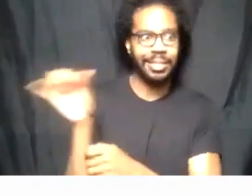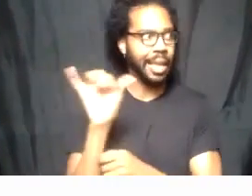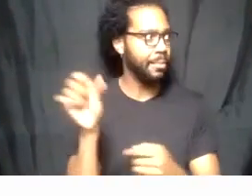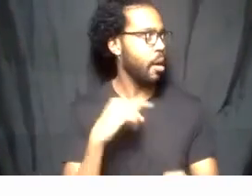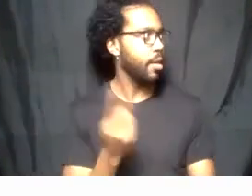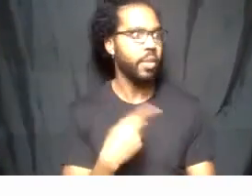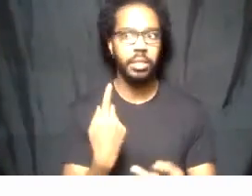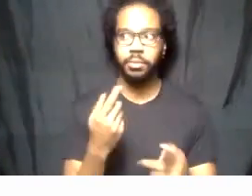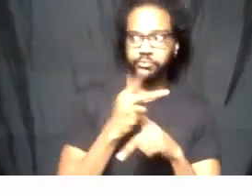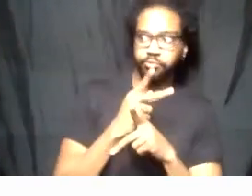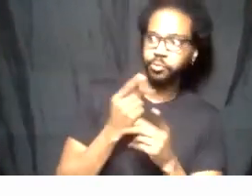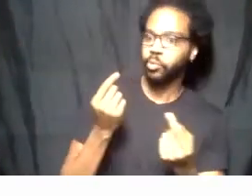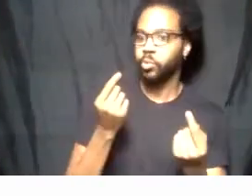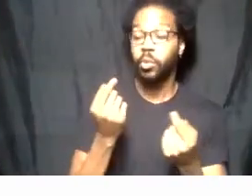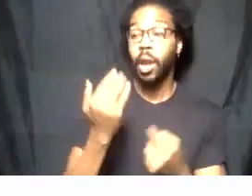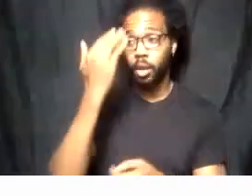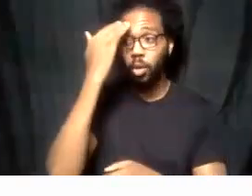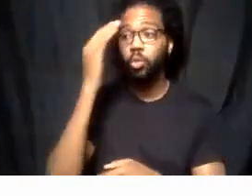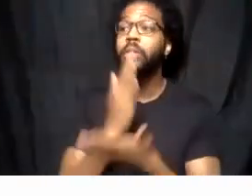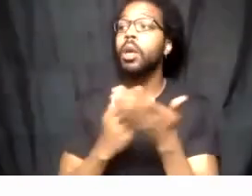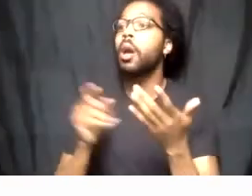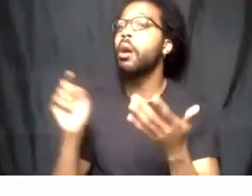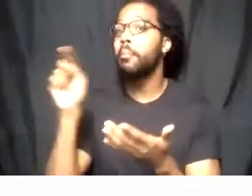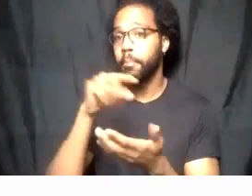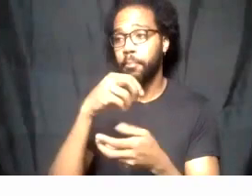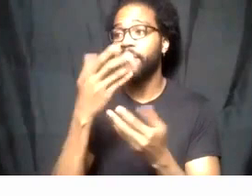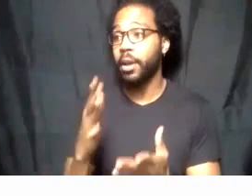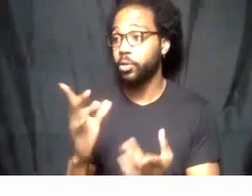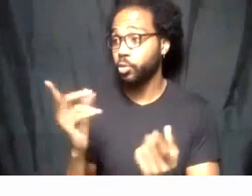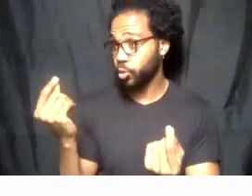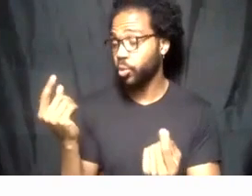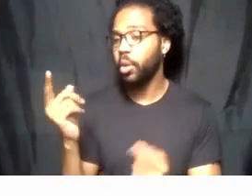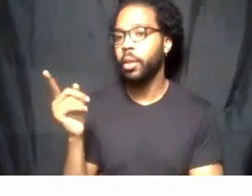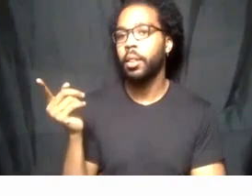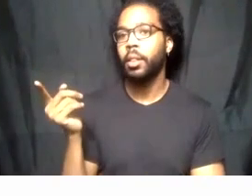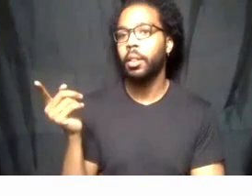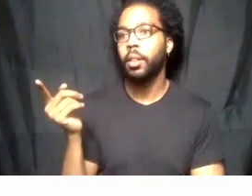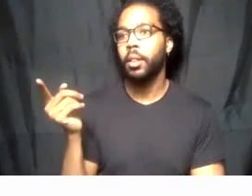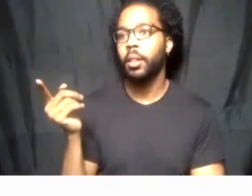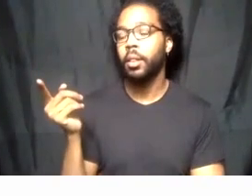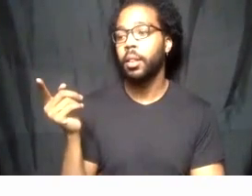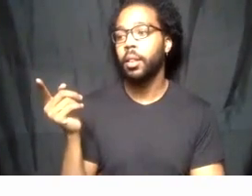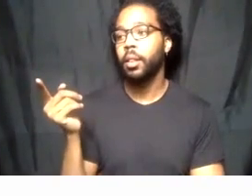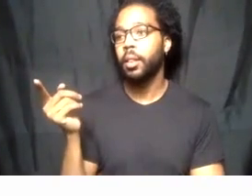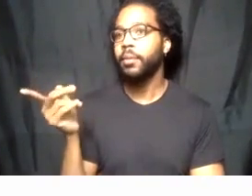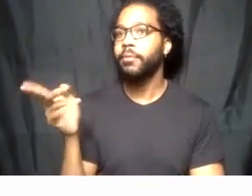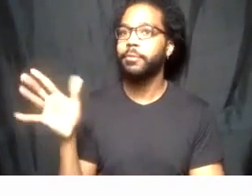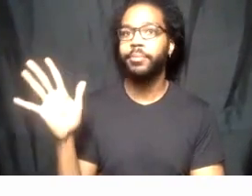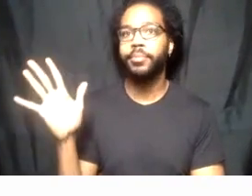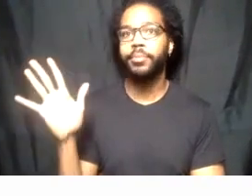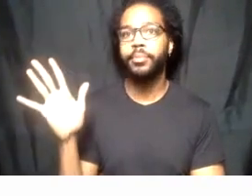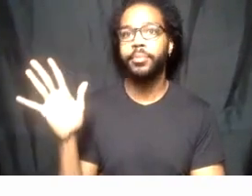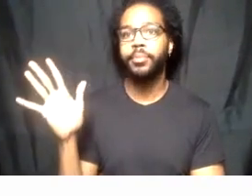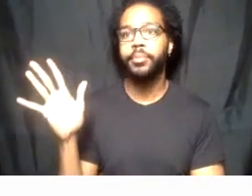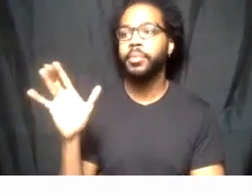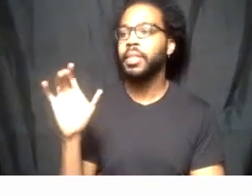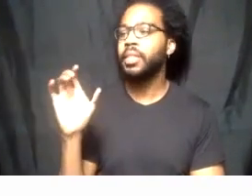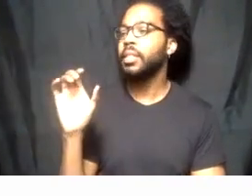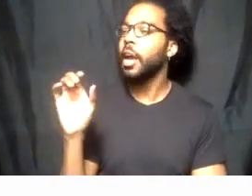I do know that we have had some providers where they have sort of sheltered in place, and in